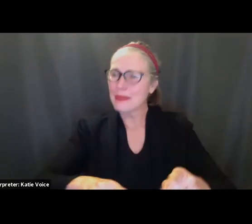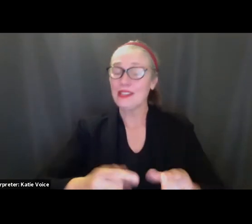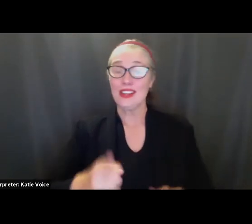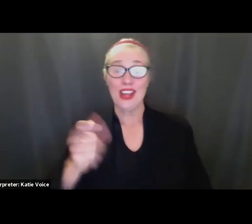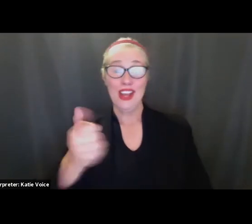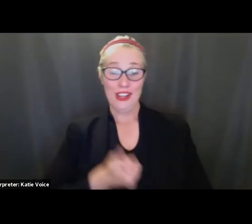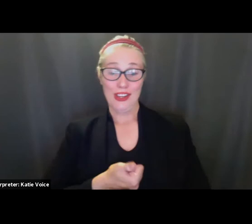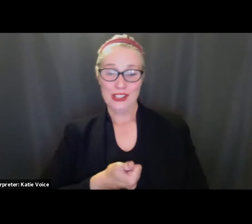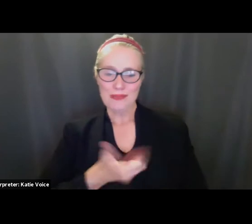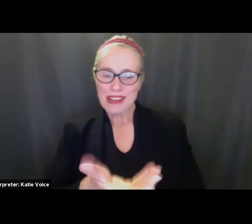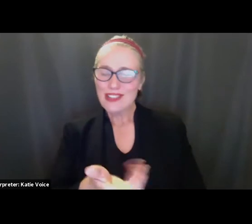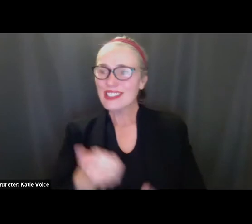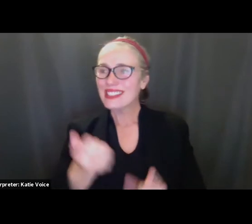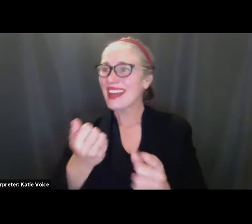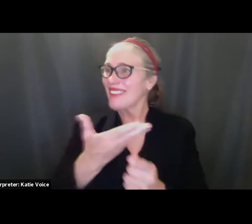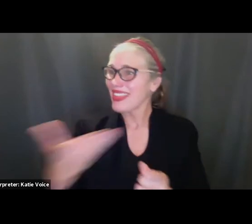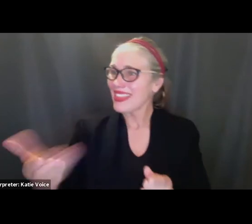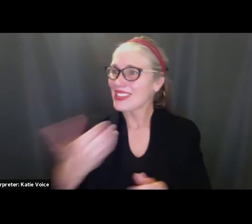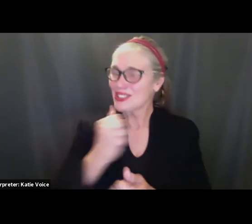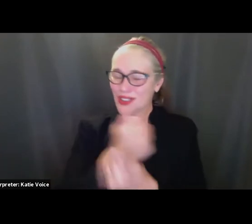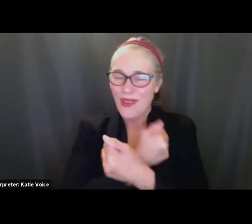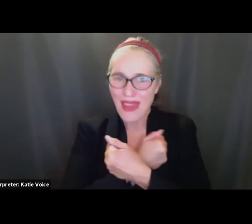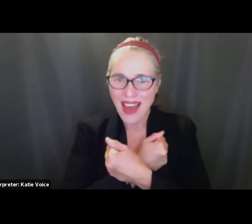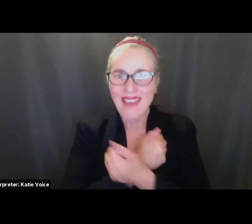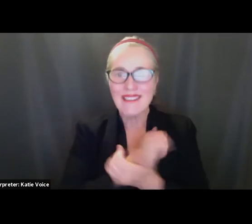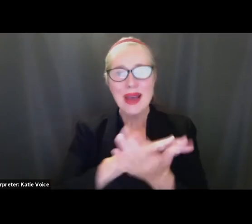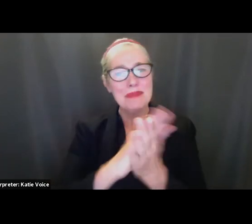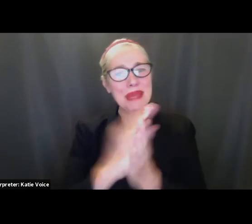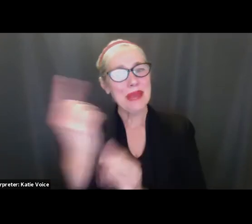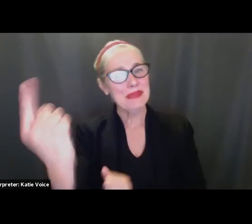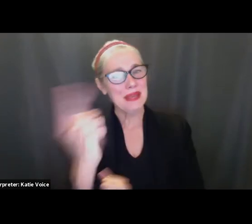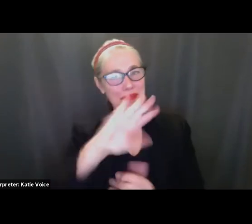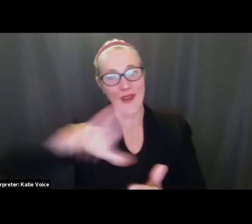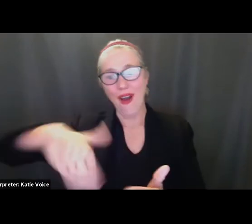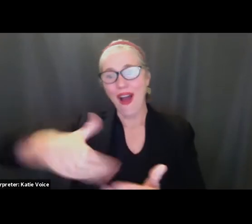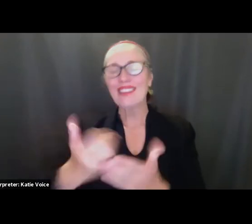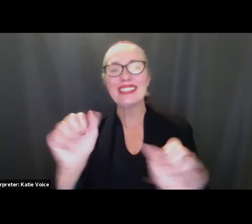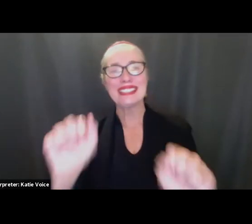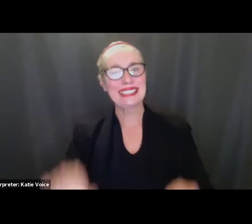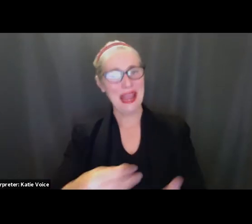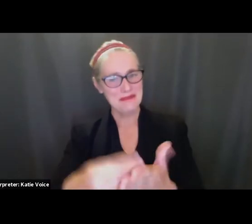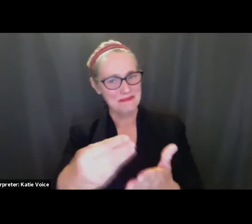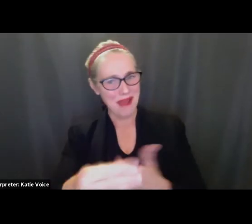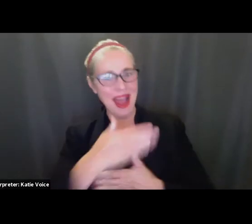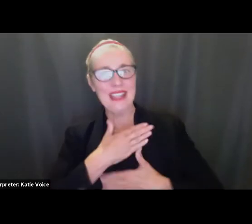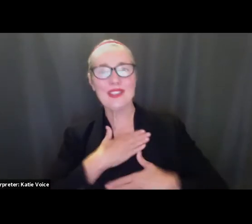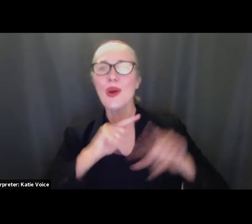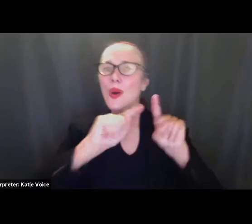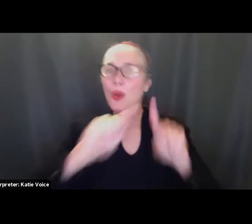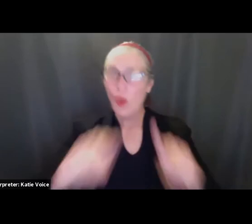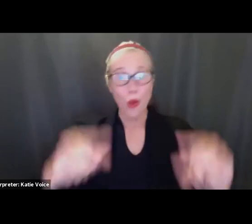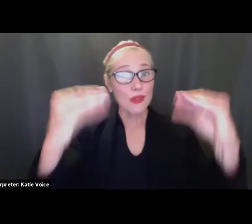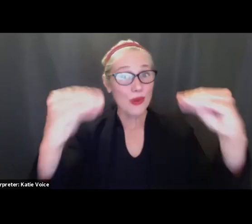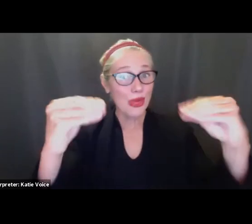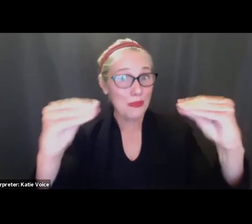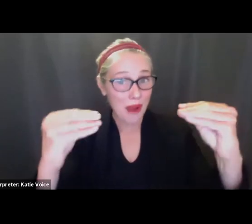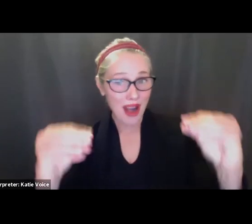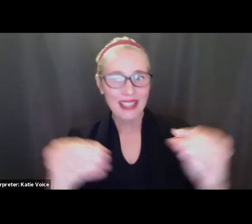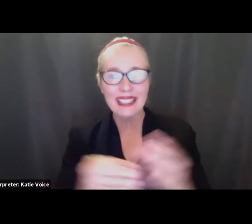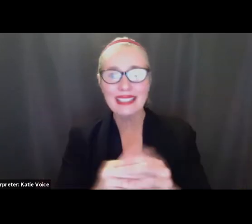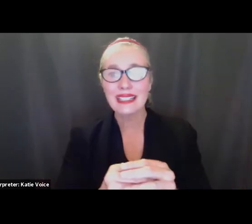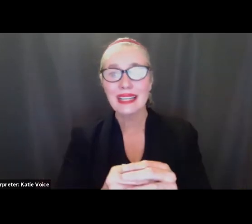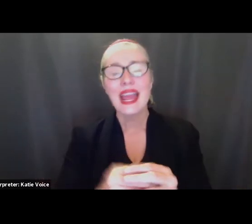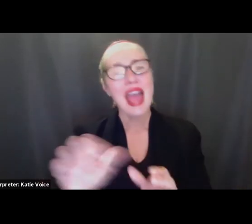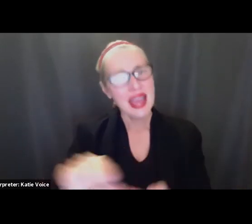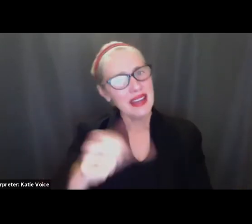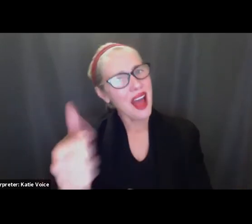and take the things that you love and turning them into something that all of us can enjoy by coming to the market also but allowing